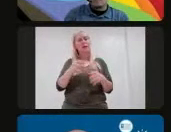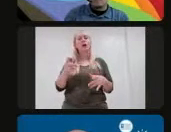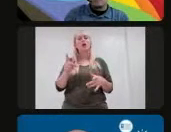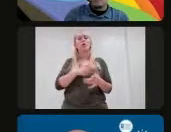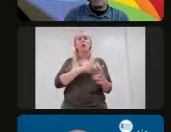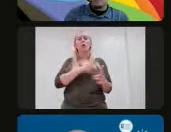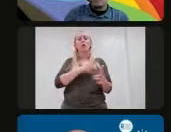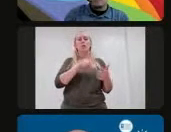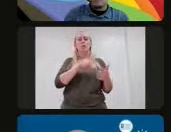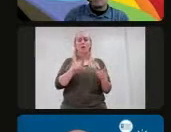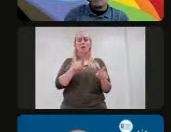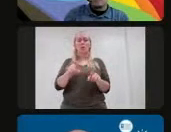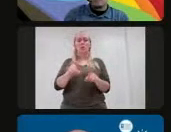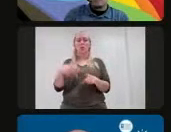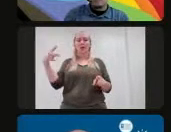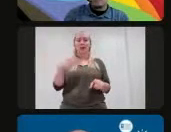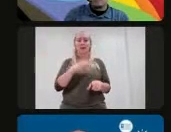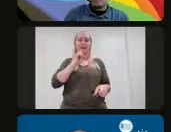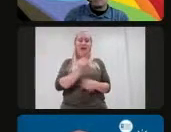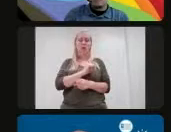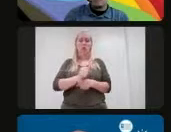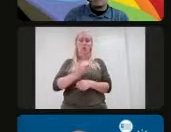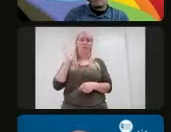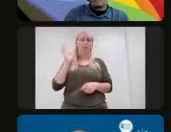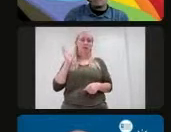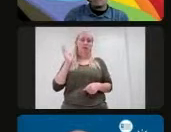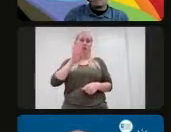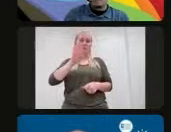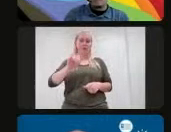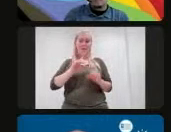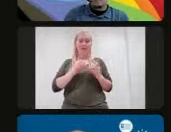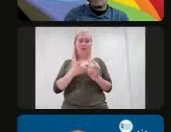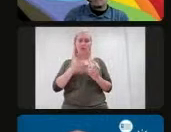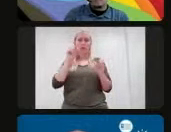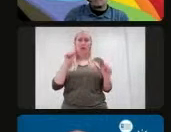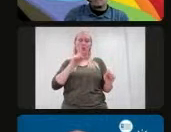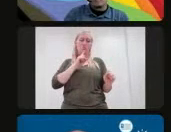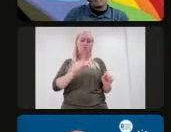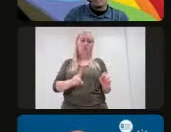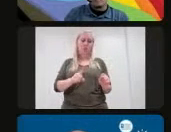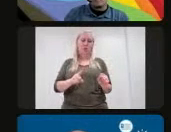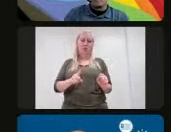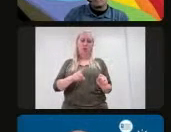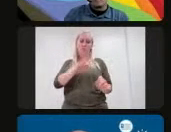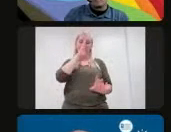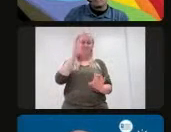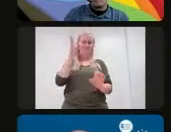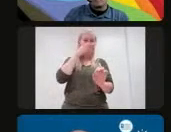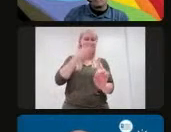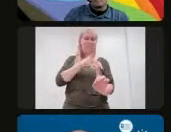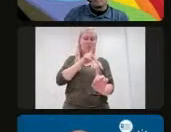actual presentation by the district so that we can really call the question very quickly and then